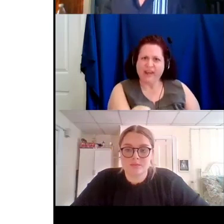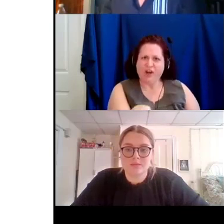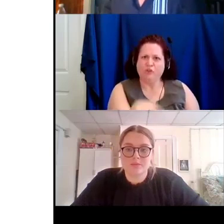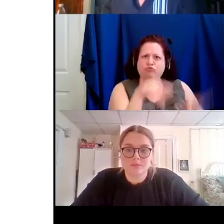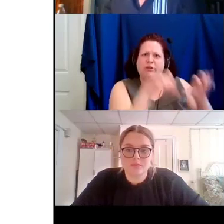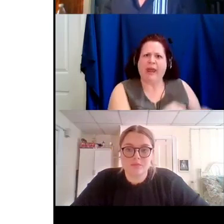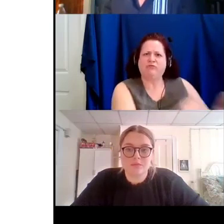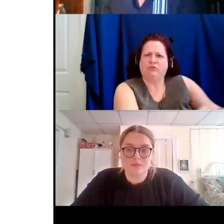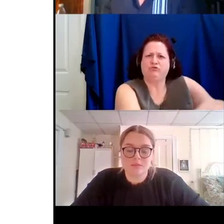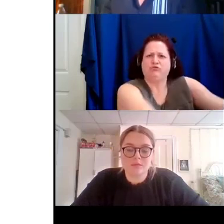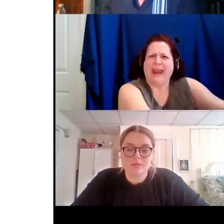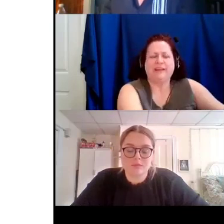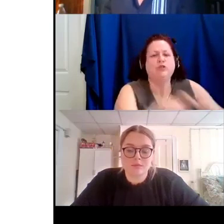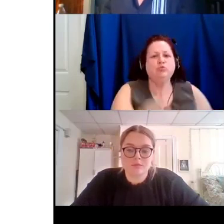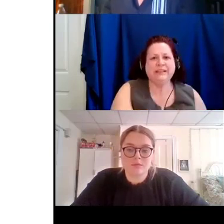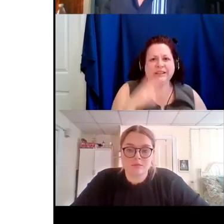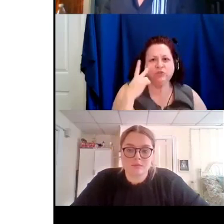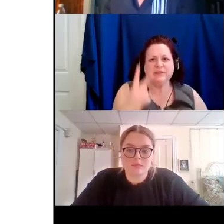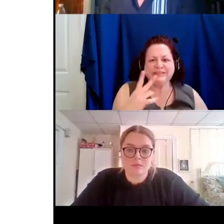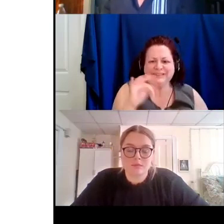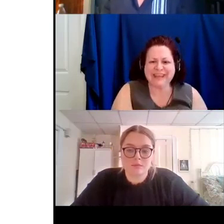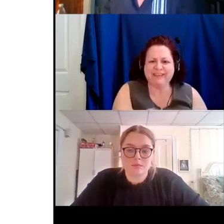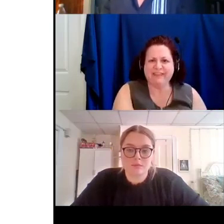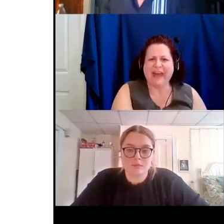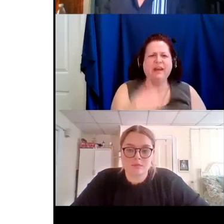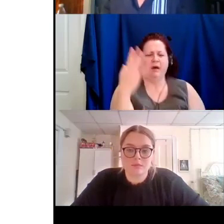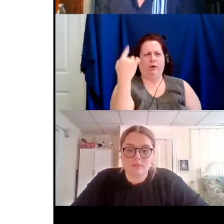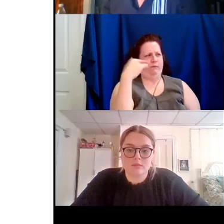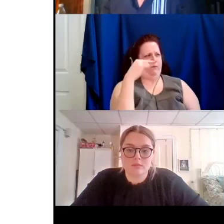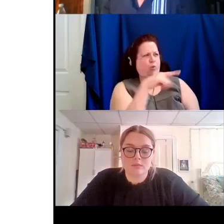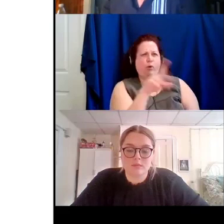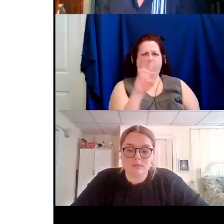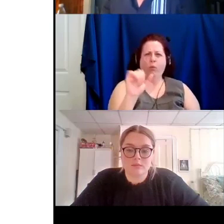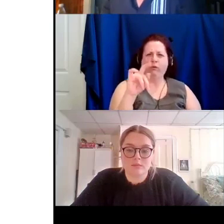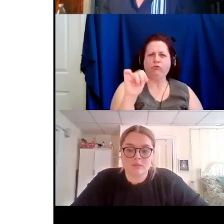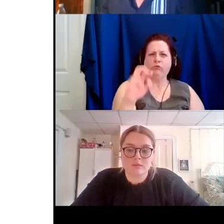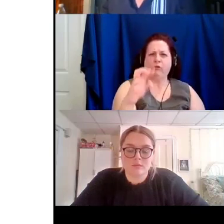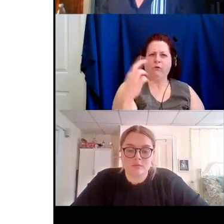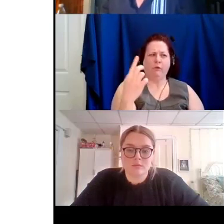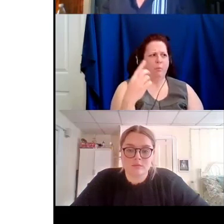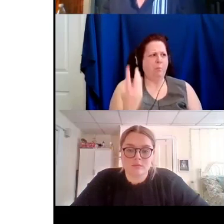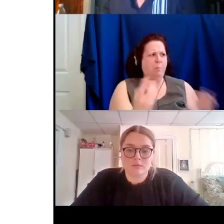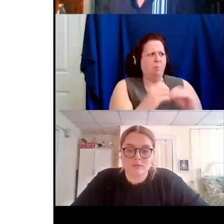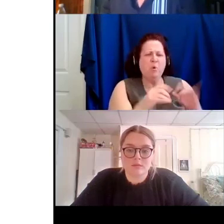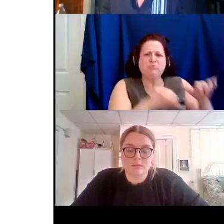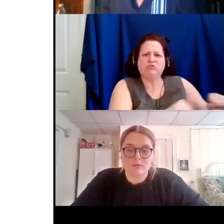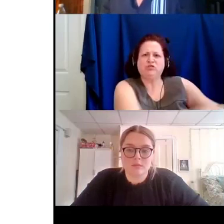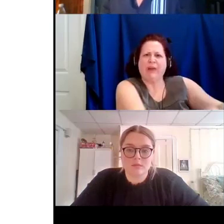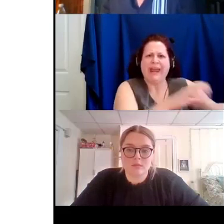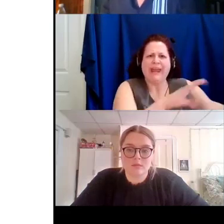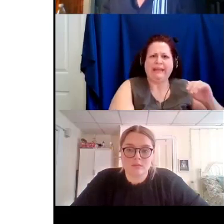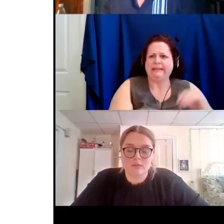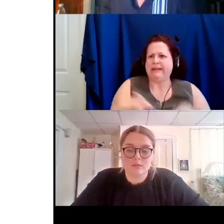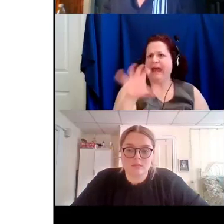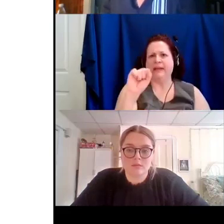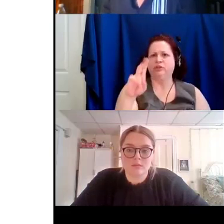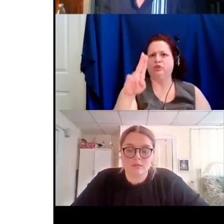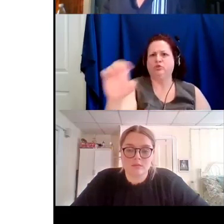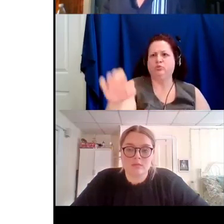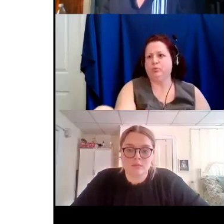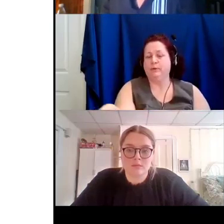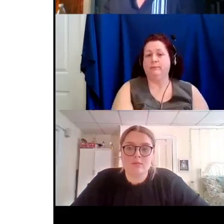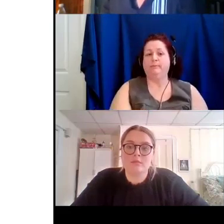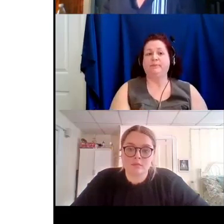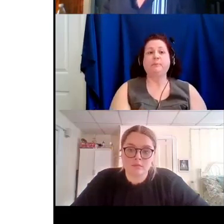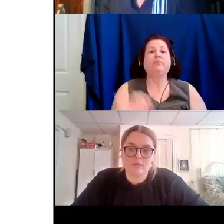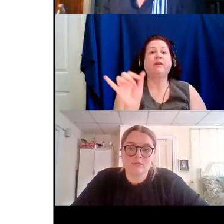Nunes and say, what is going on here? Why does this person do more restraints? Another common fact is that shift change is